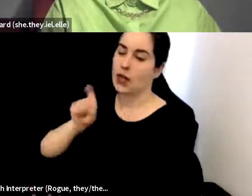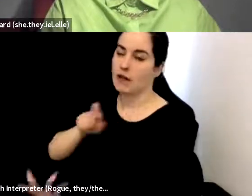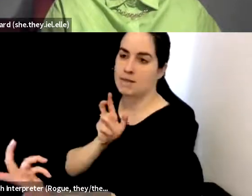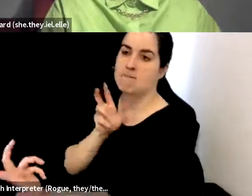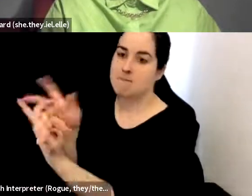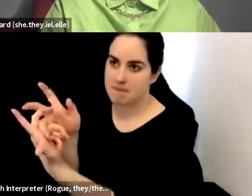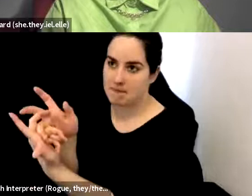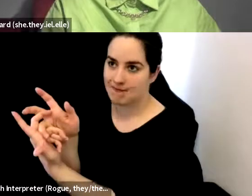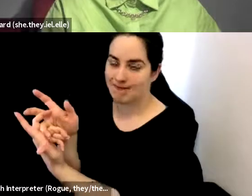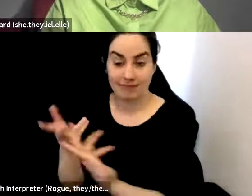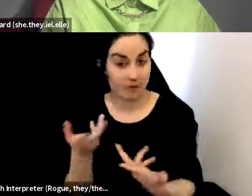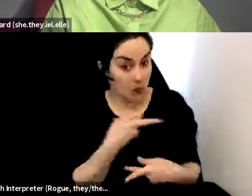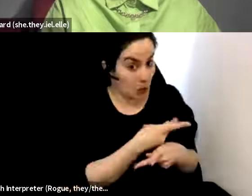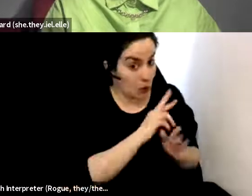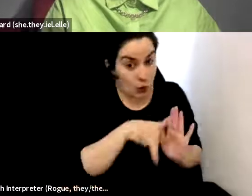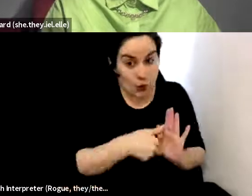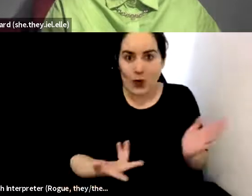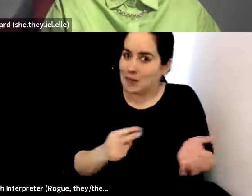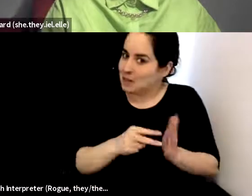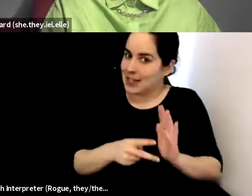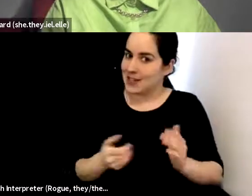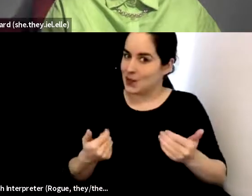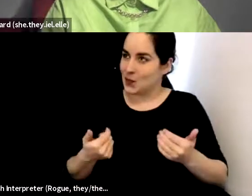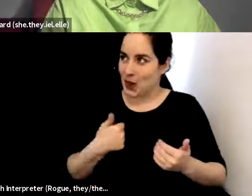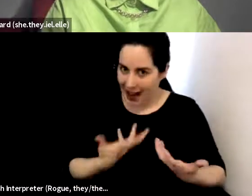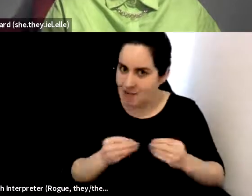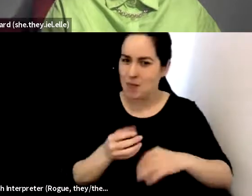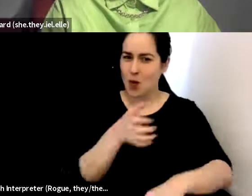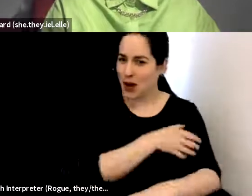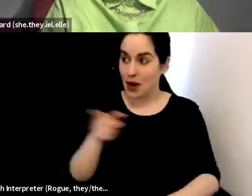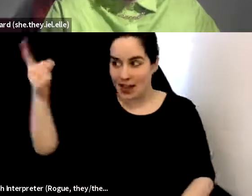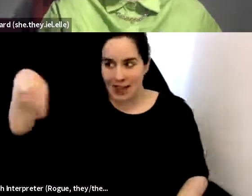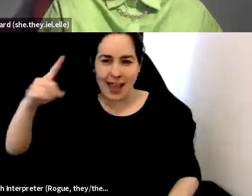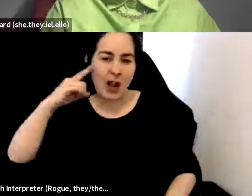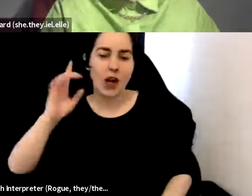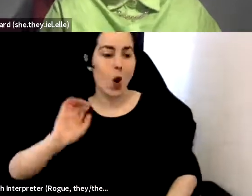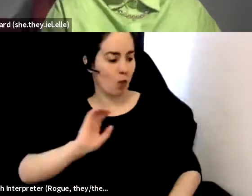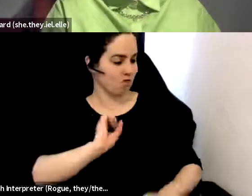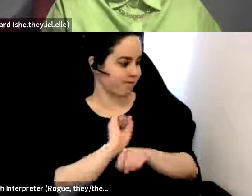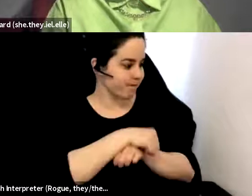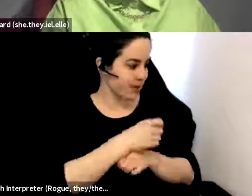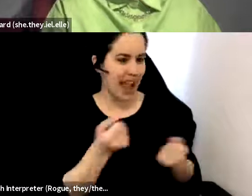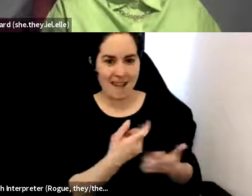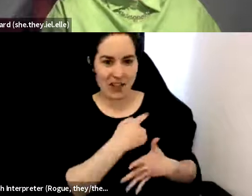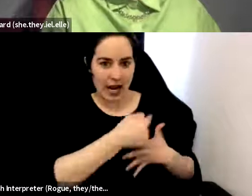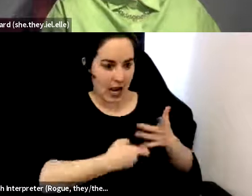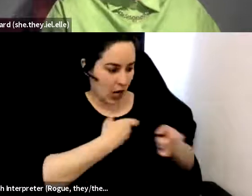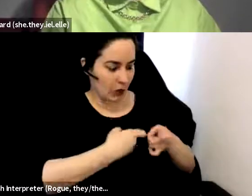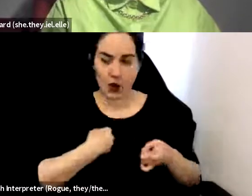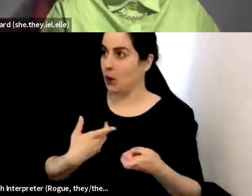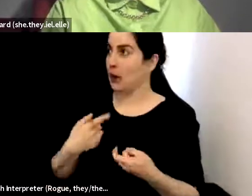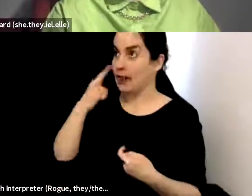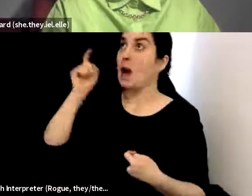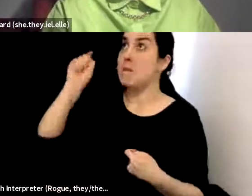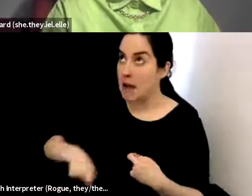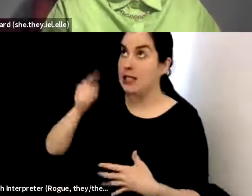can, I think, I always try to say, you know, we have more power than they let us think they do, or they let us think we do.